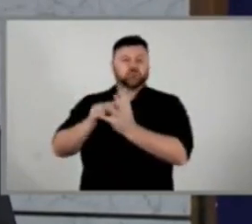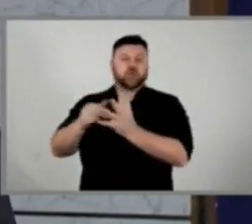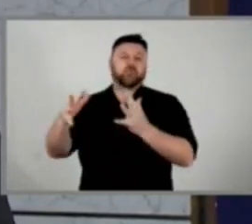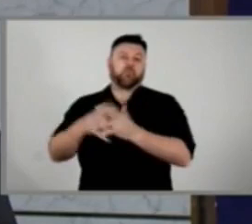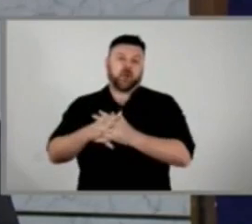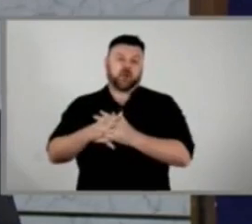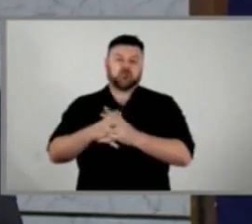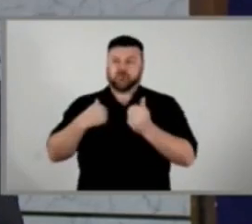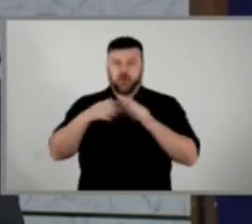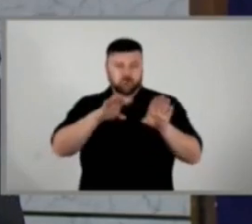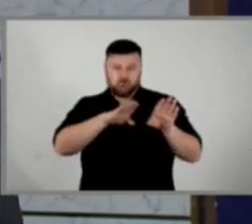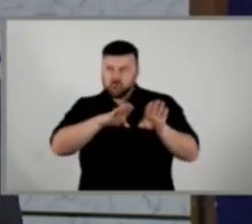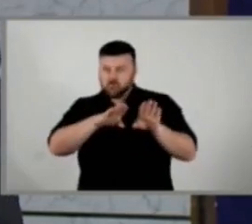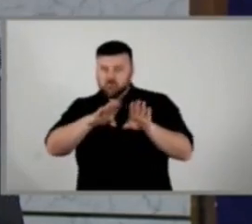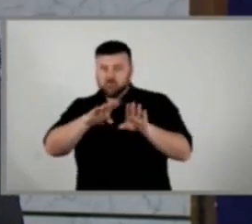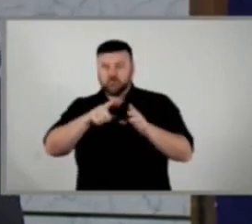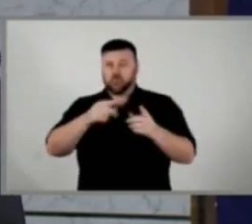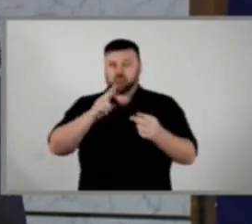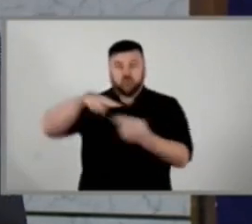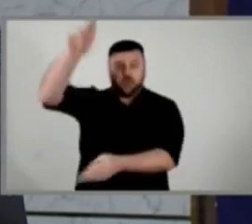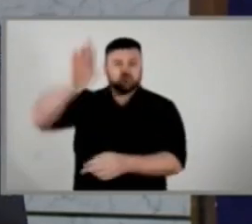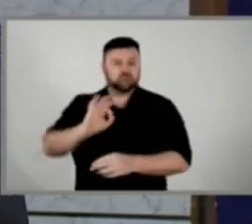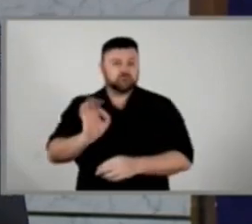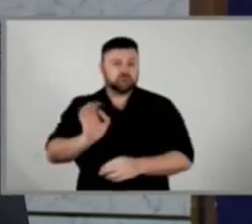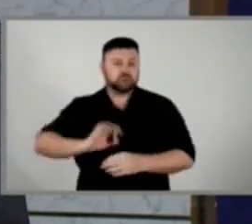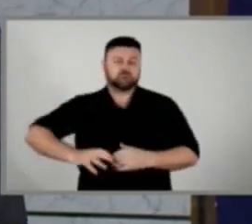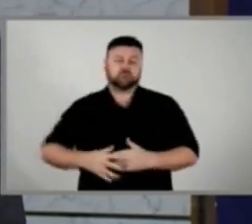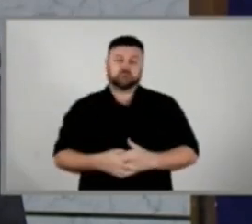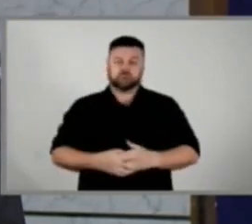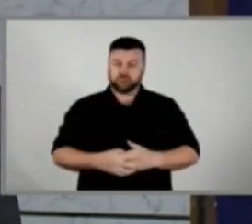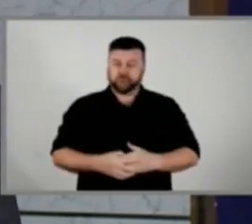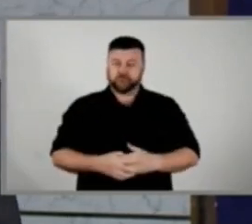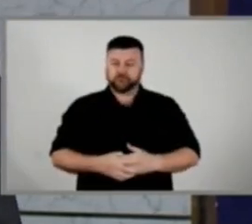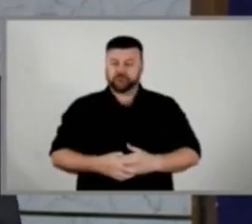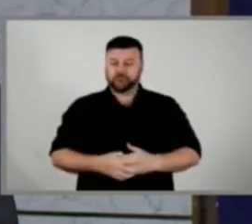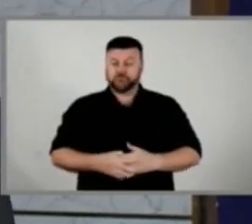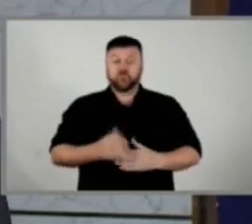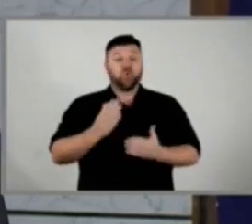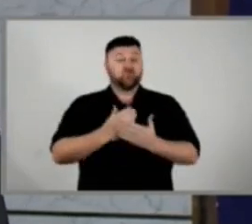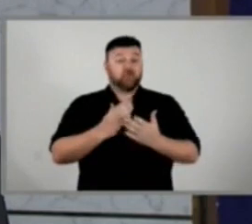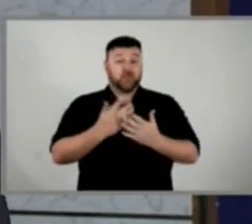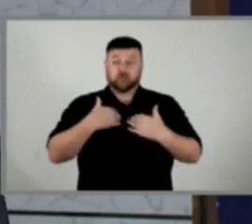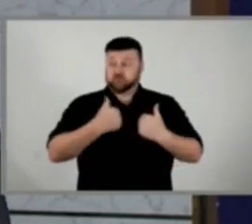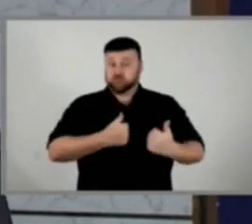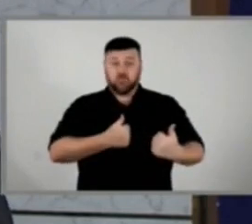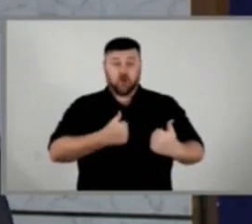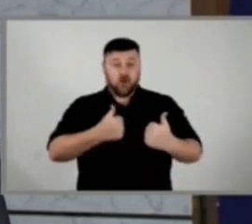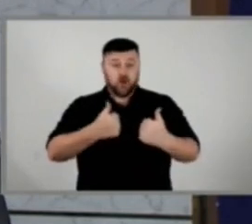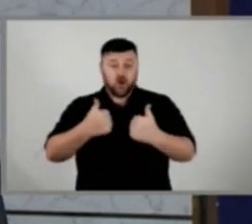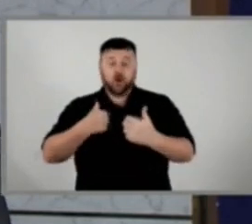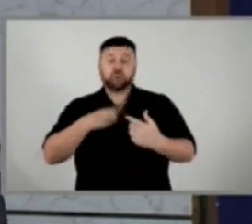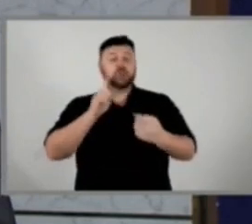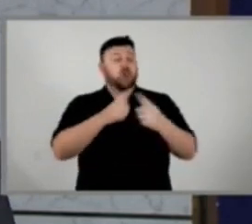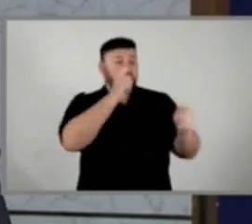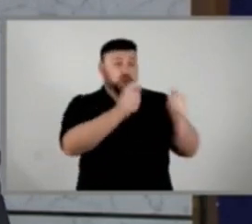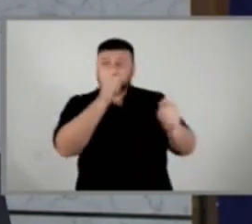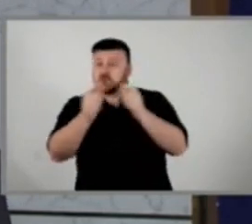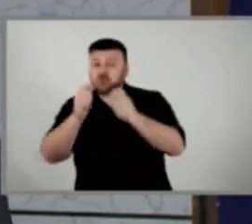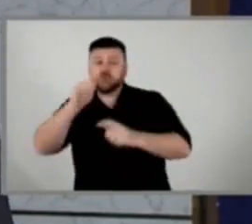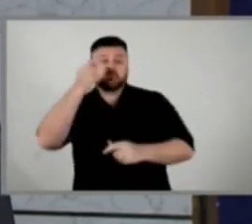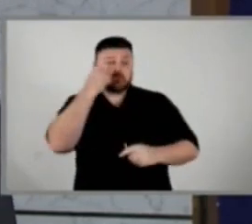locally acquired cases elsewhere in the country. So we're doing extraordinarily well, continuing to do testing where that's required, and